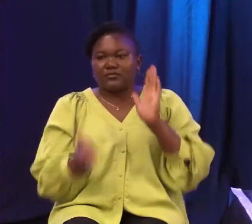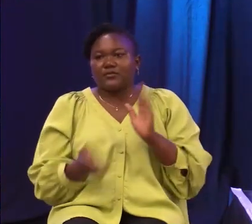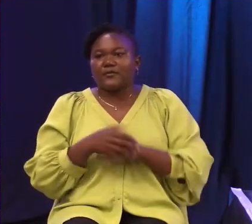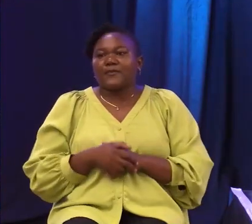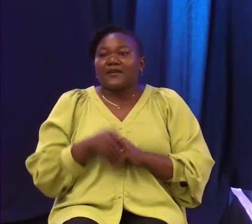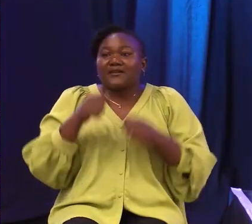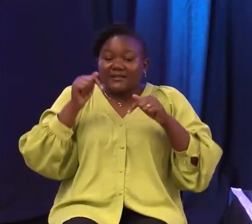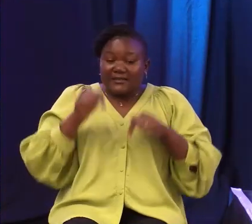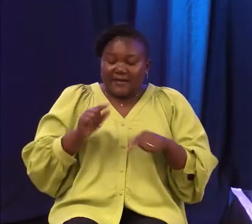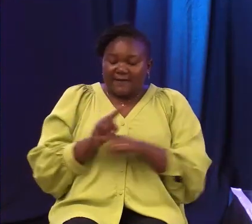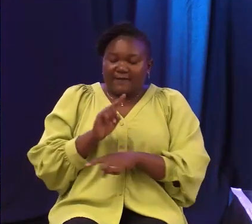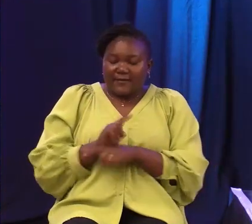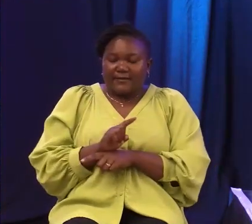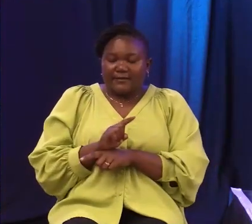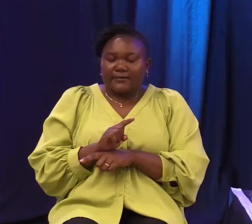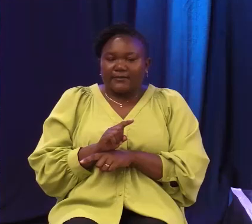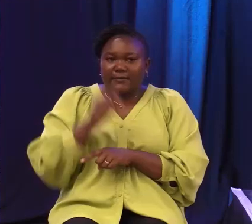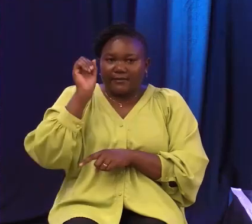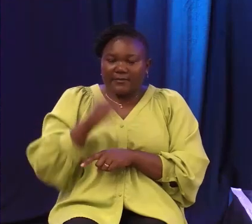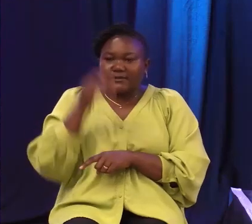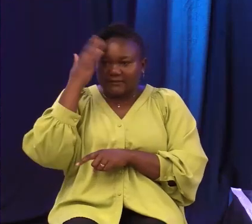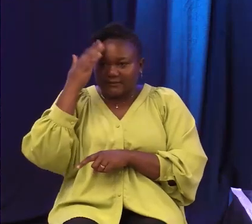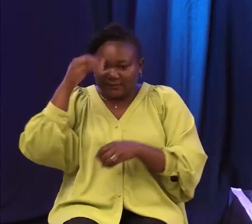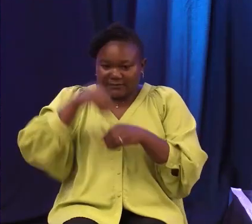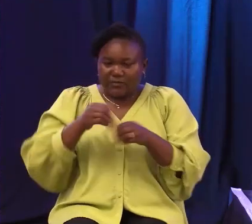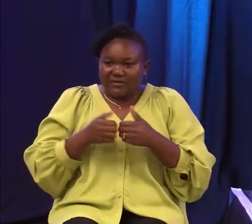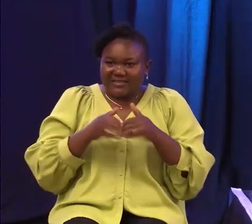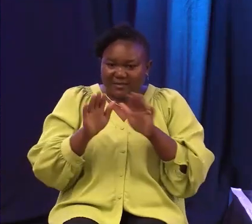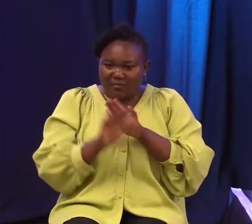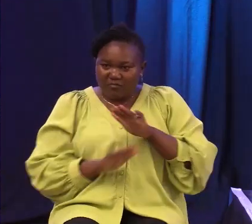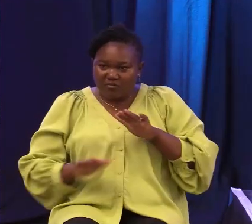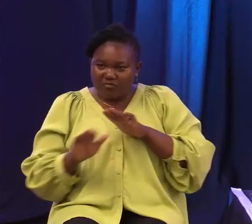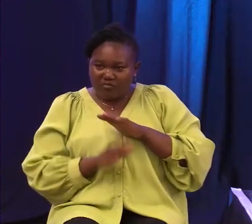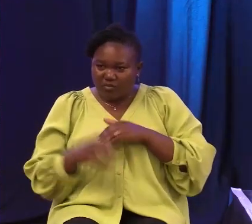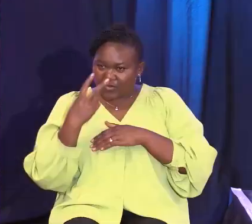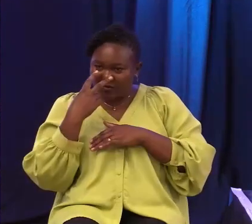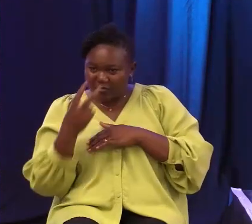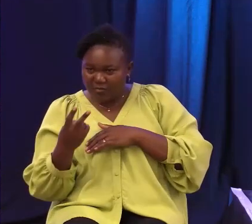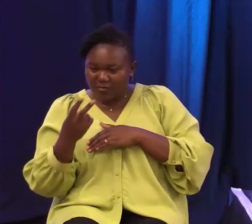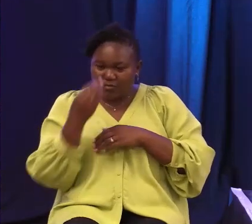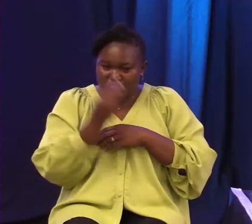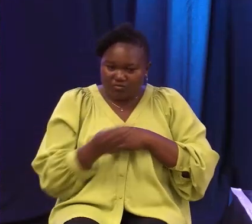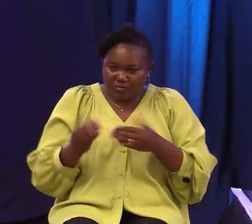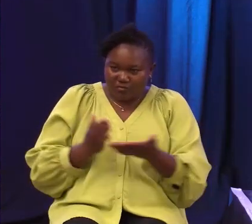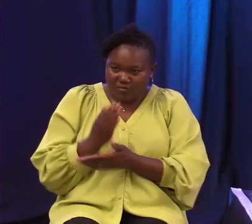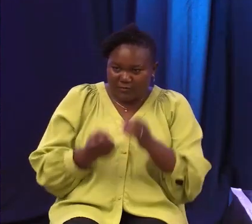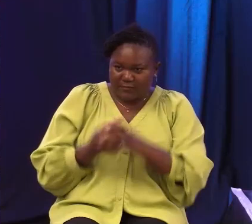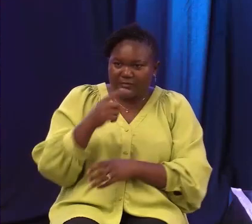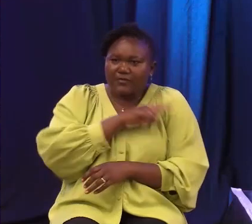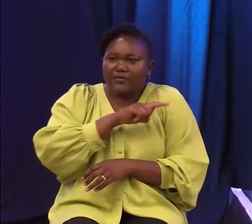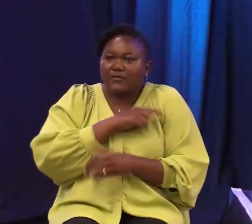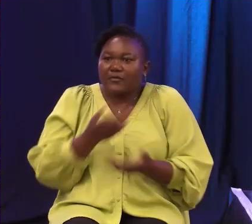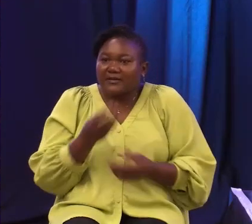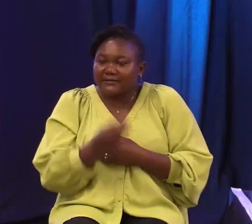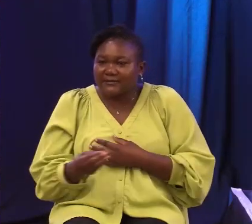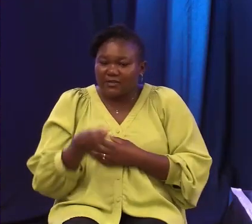Firstly, though, ladies and gentlemen, we have to lay the foundation and explore why the Children's Advocate was established in the first place.